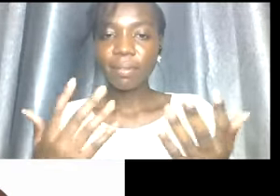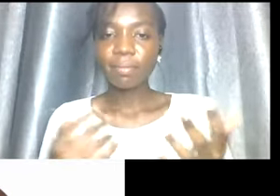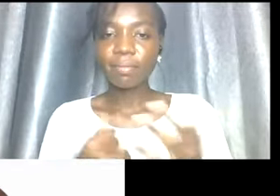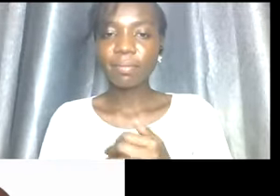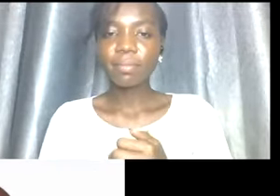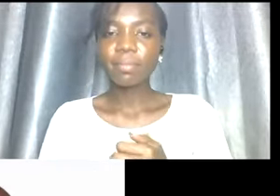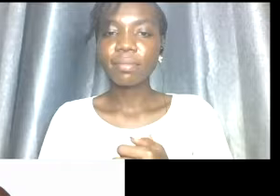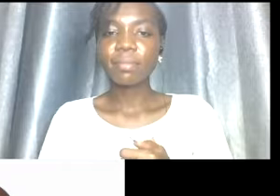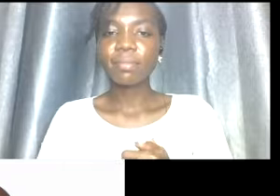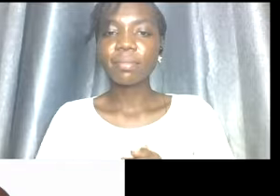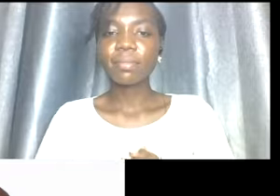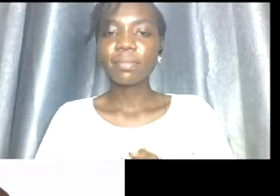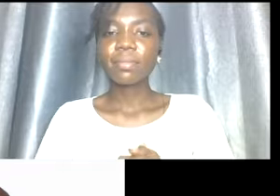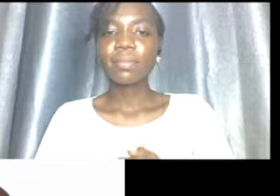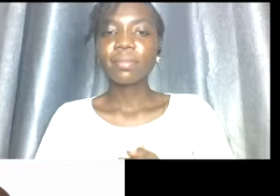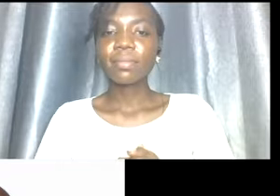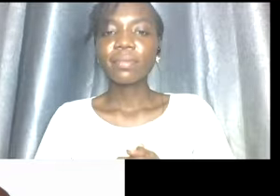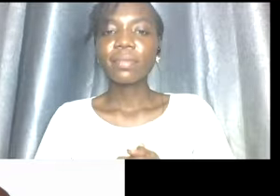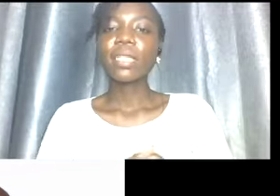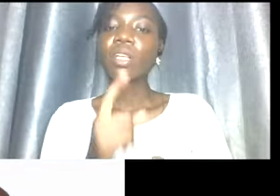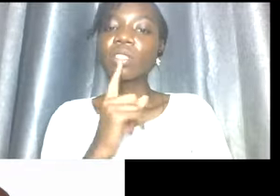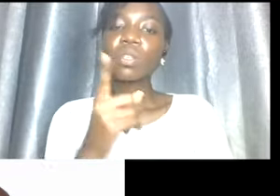was the first set of brazier stores,